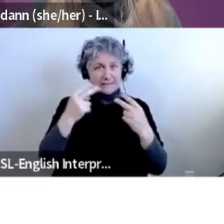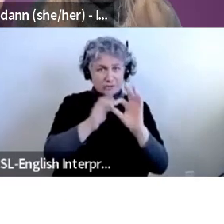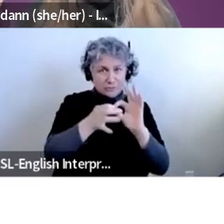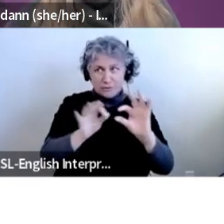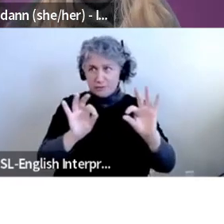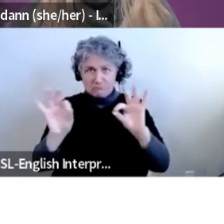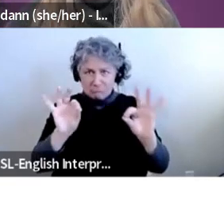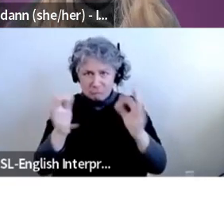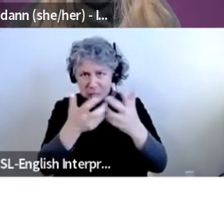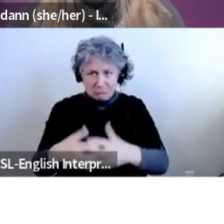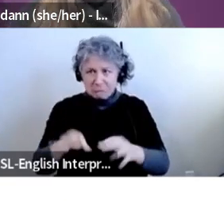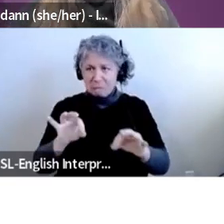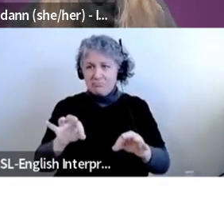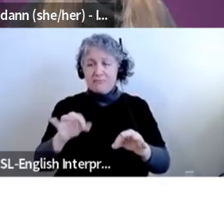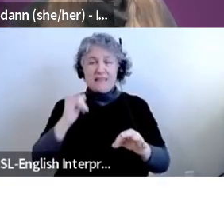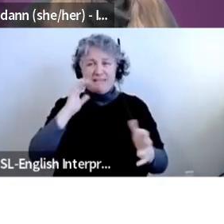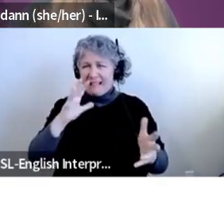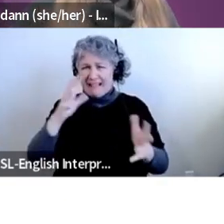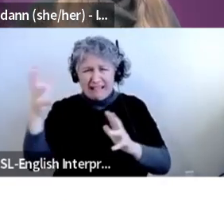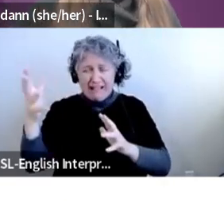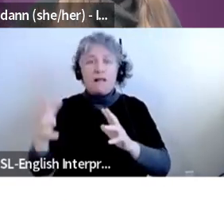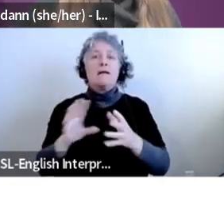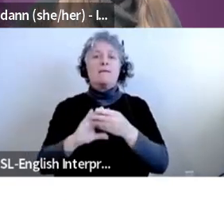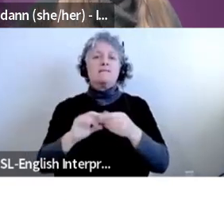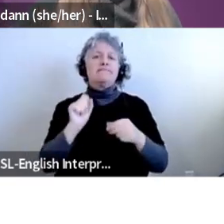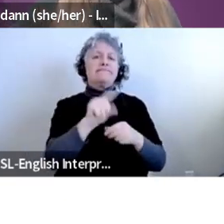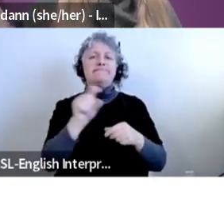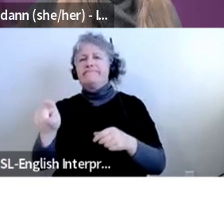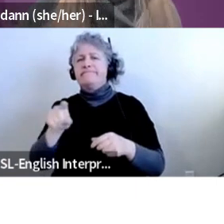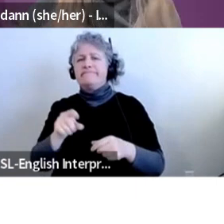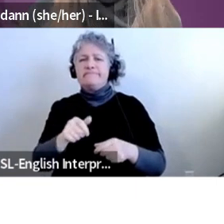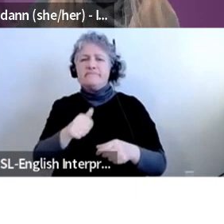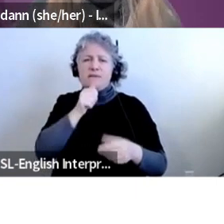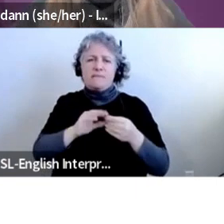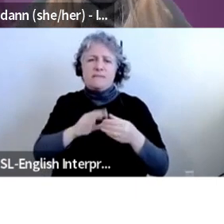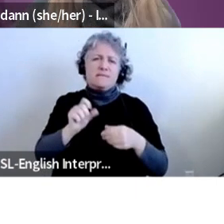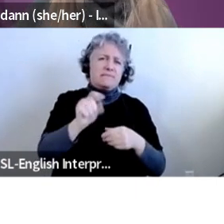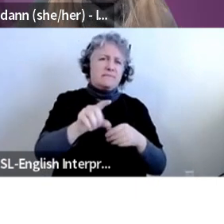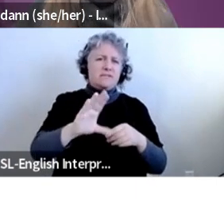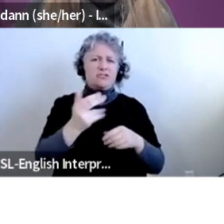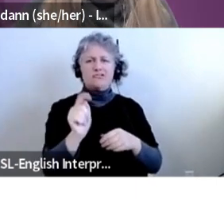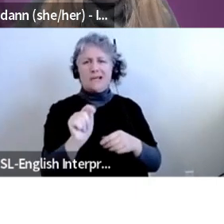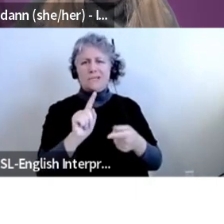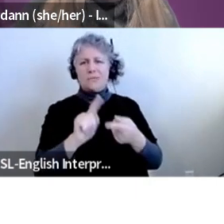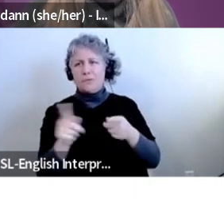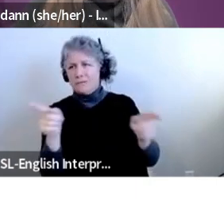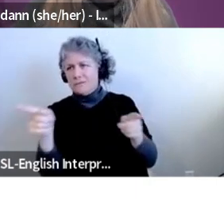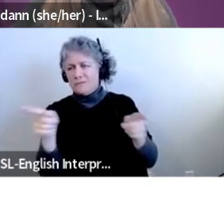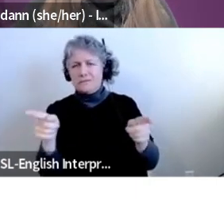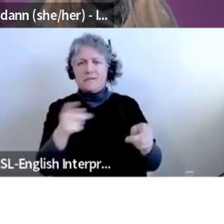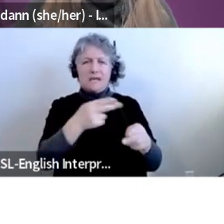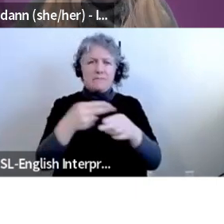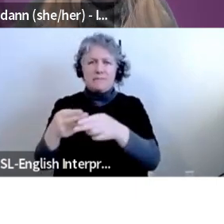interpreters. And you can also message them if you have any technical difficulties. They can try to help you out if you're experiencing any